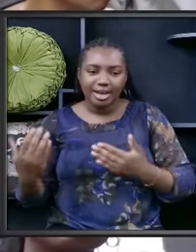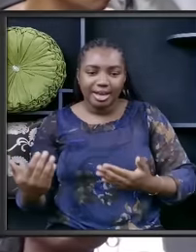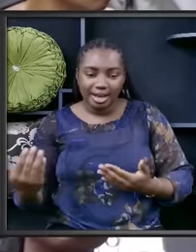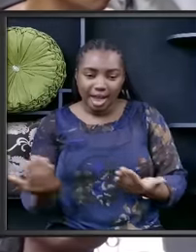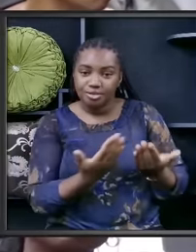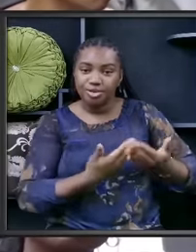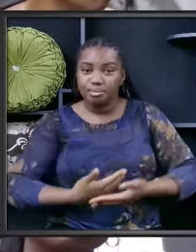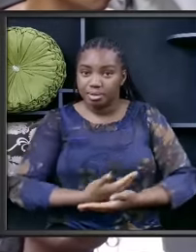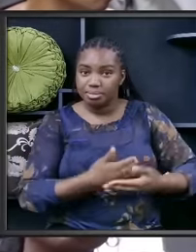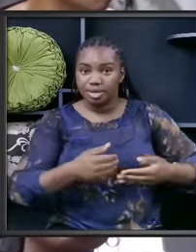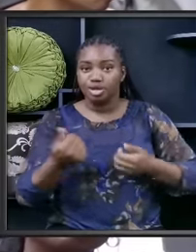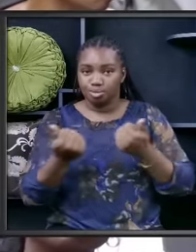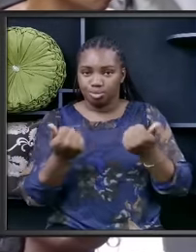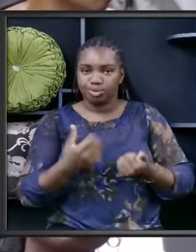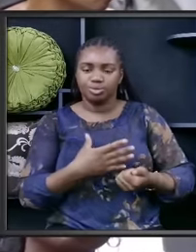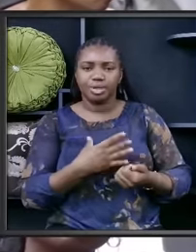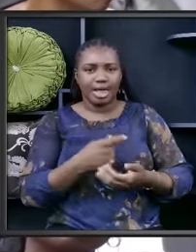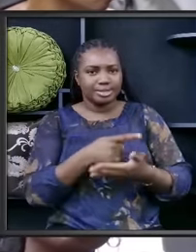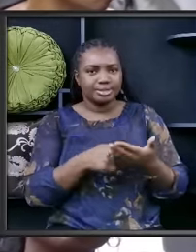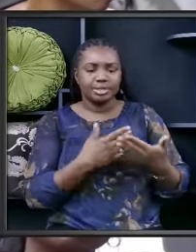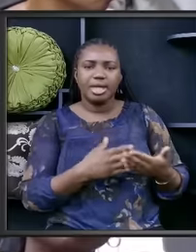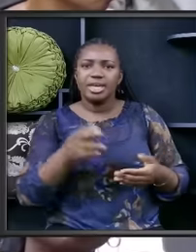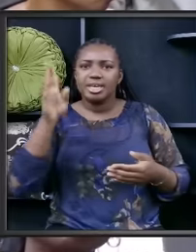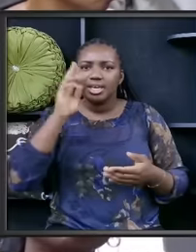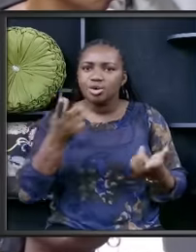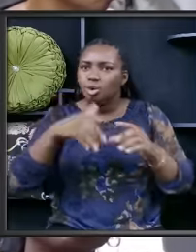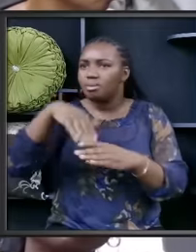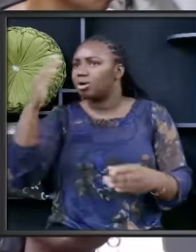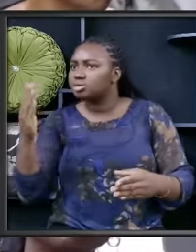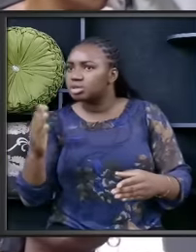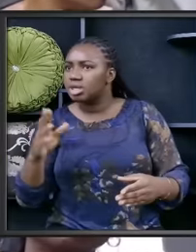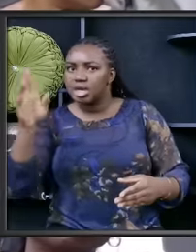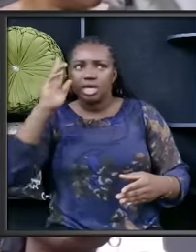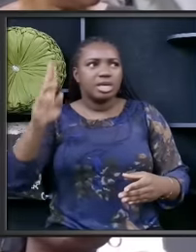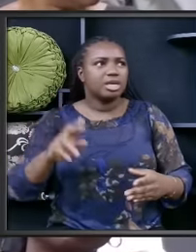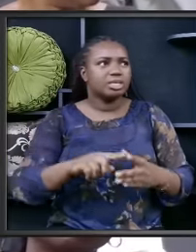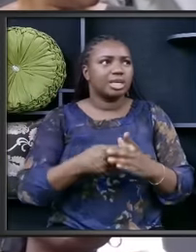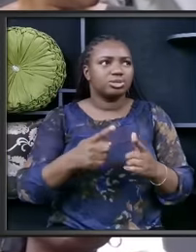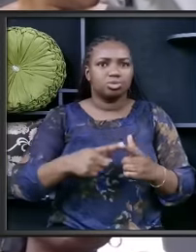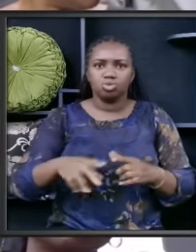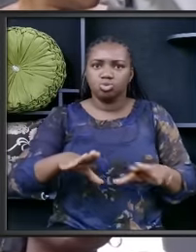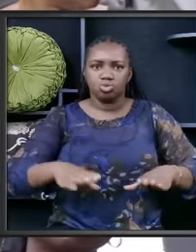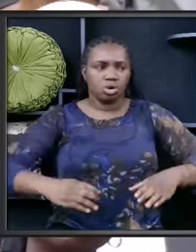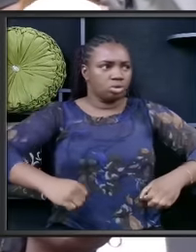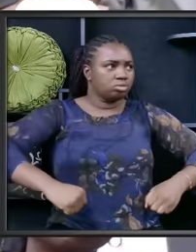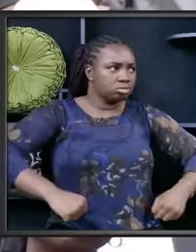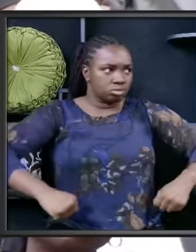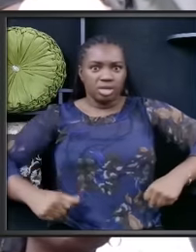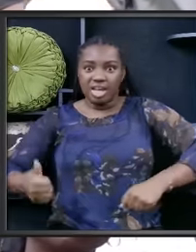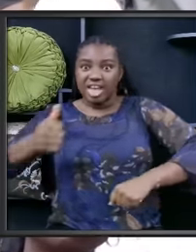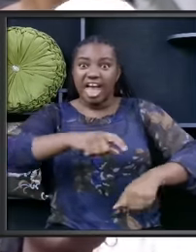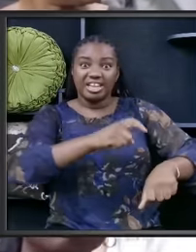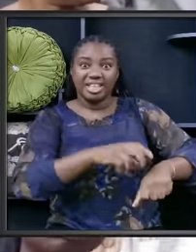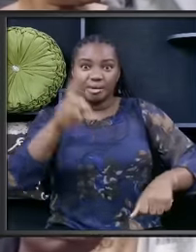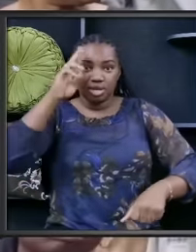this. So in come out. Because anytime where he won't be, I know. He can't do like this. They go, so anytime where they do like this, you